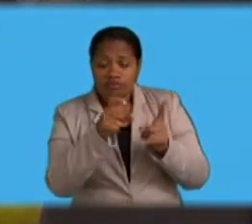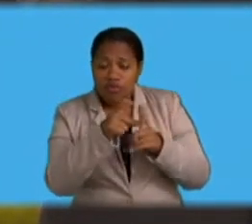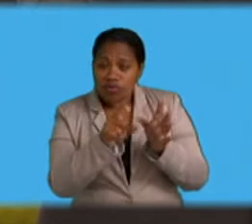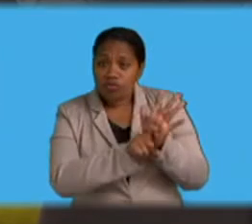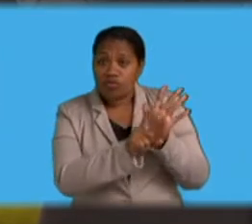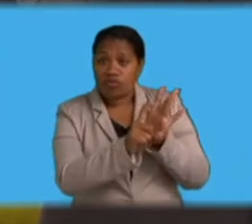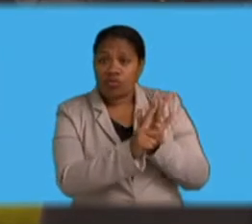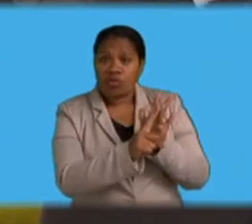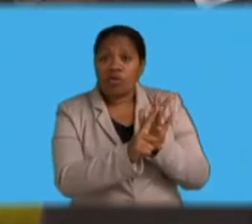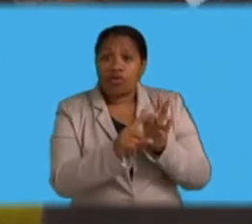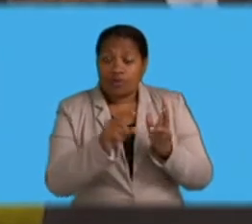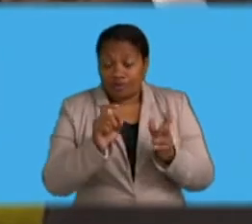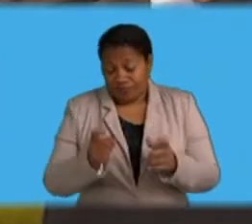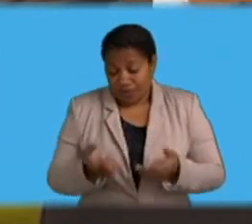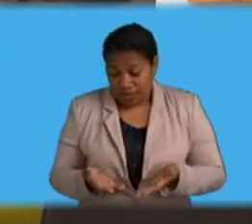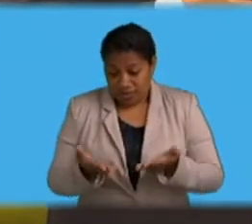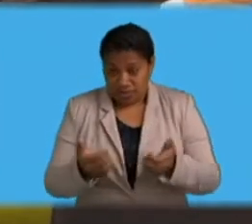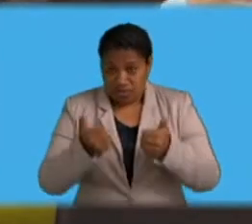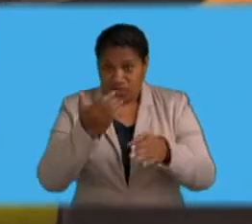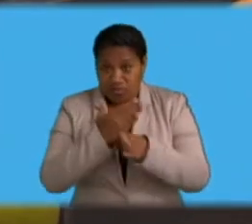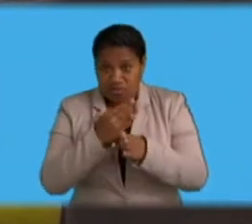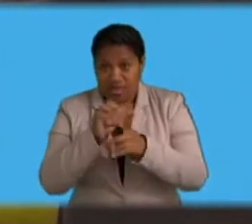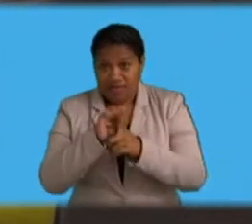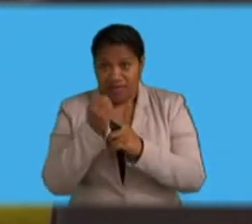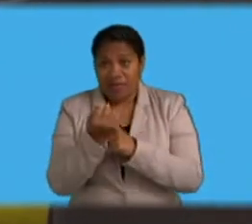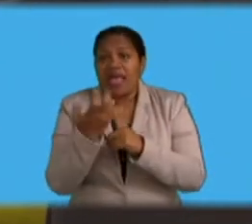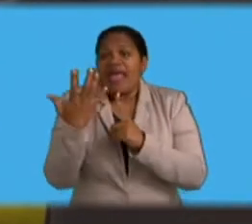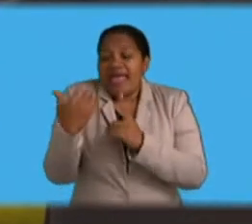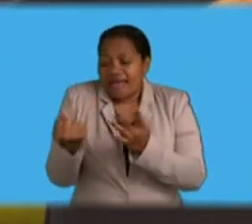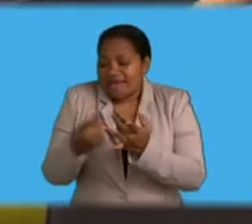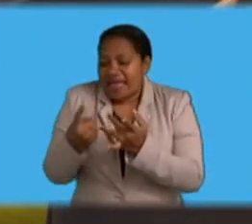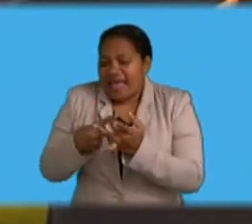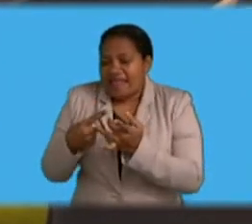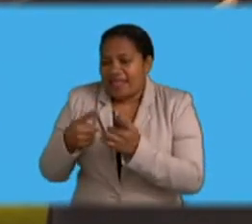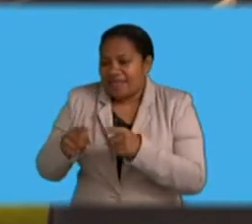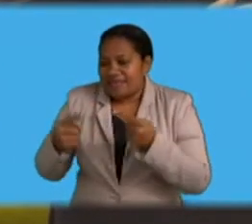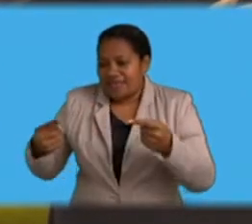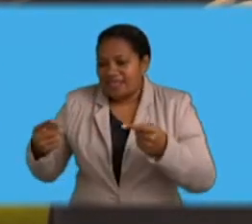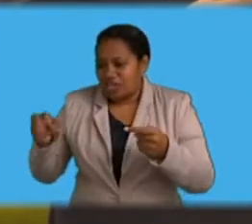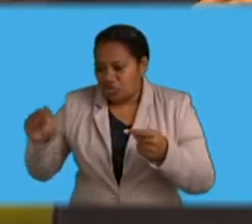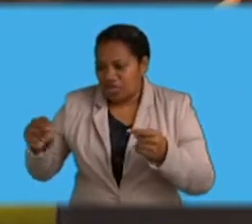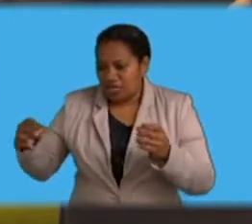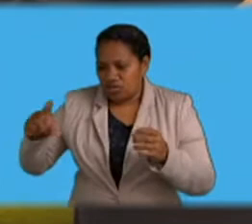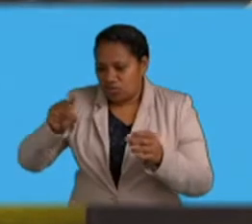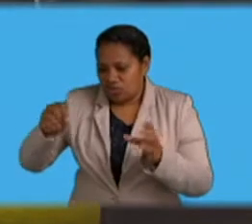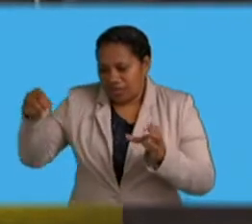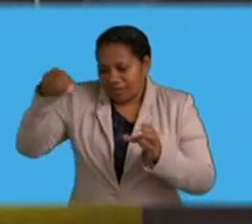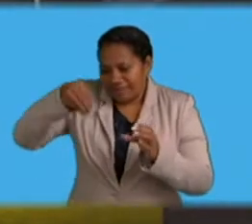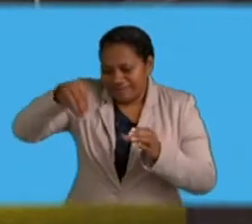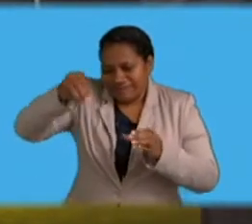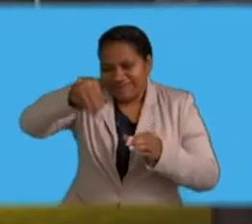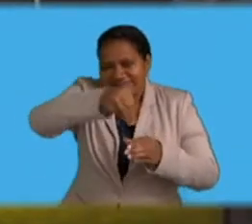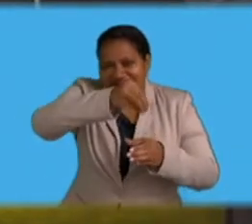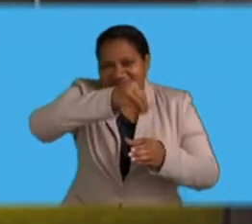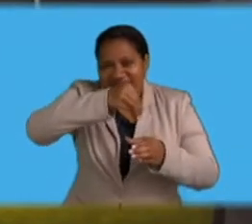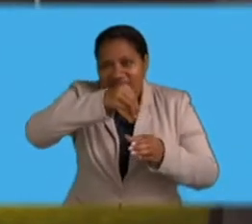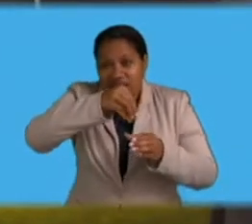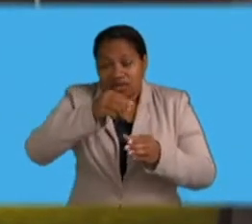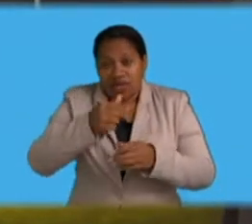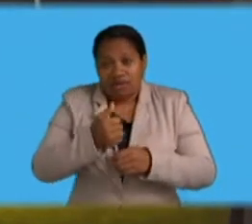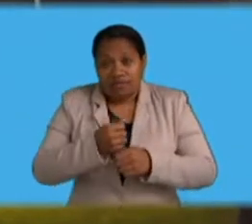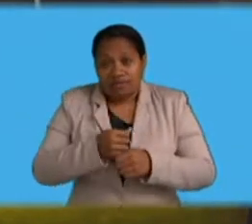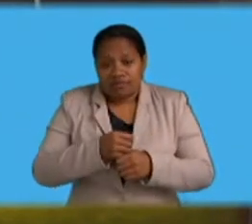environment, there are other factors that come into play. You need to know, for example, that in terms of not just